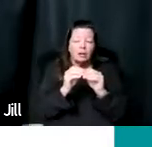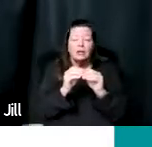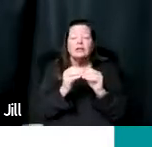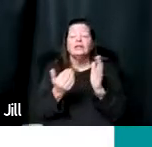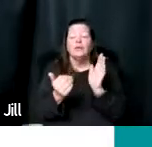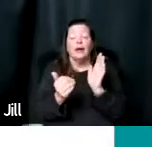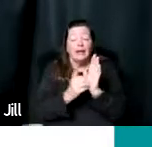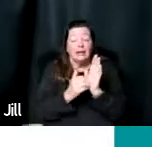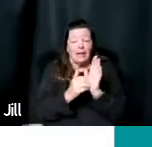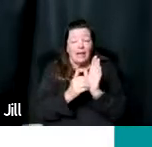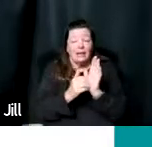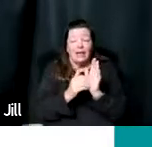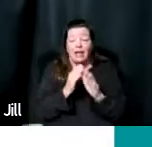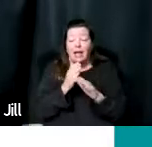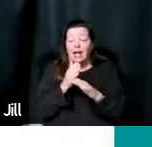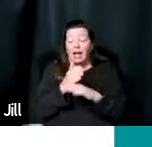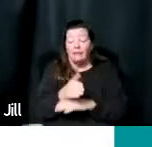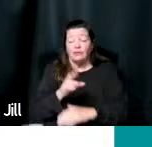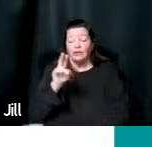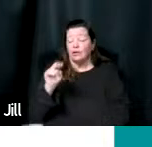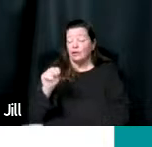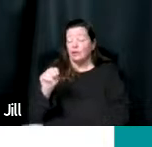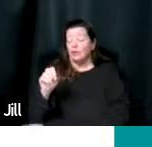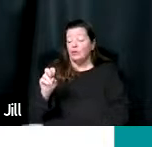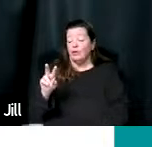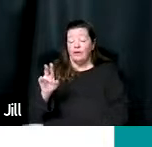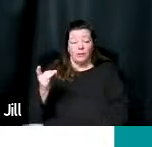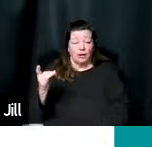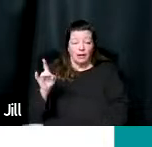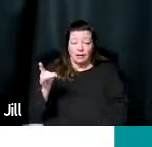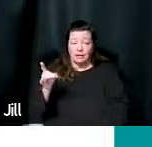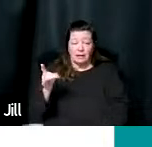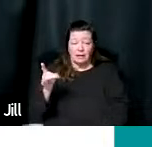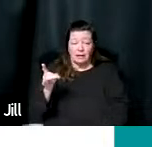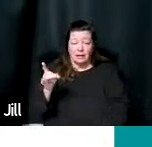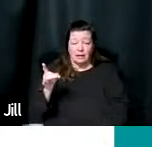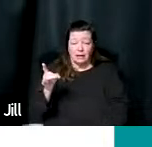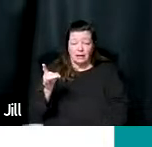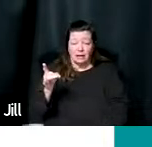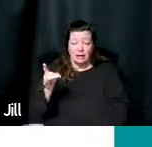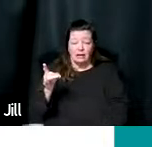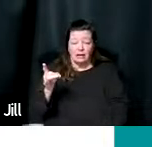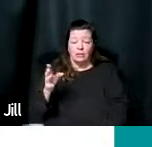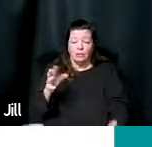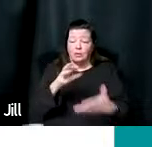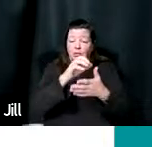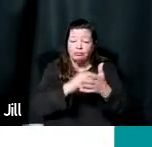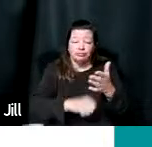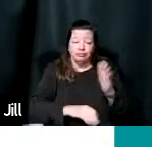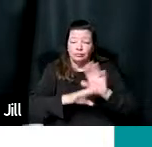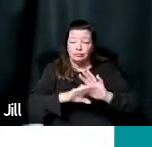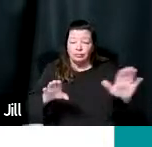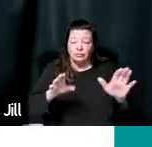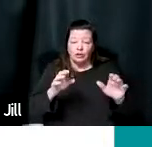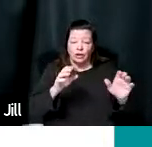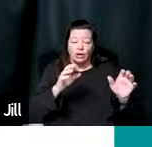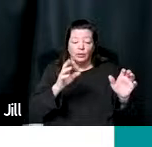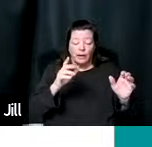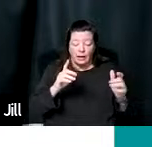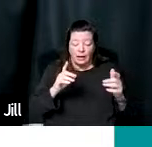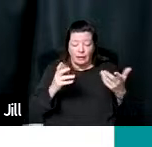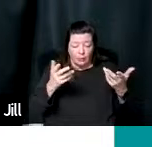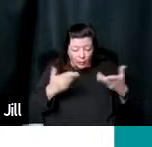again, after November 18th, we will be taking all of those comments into